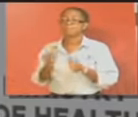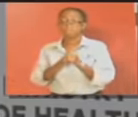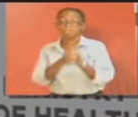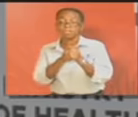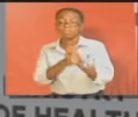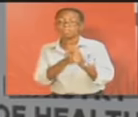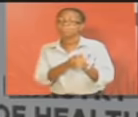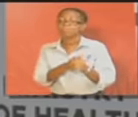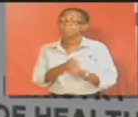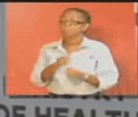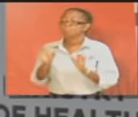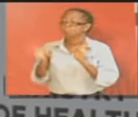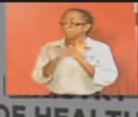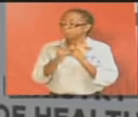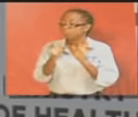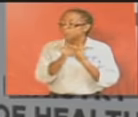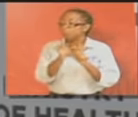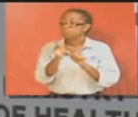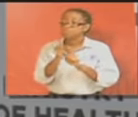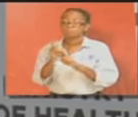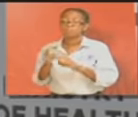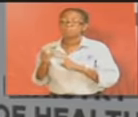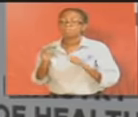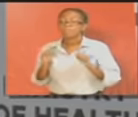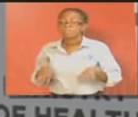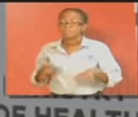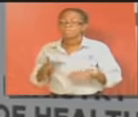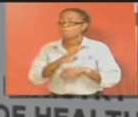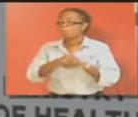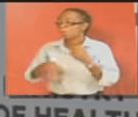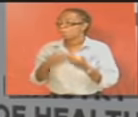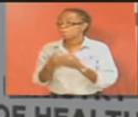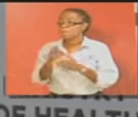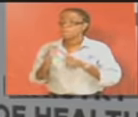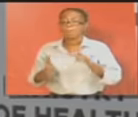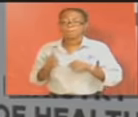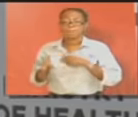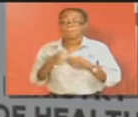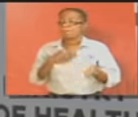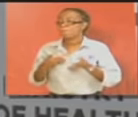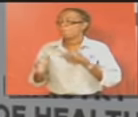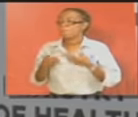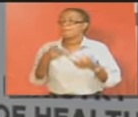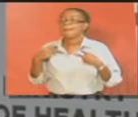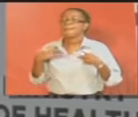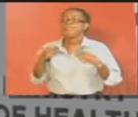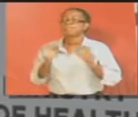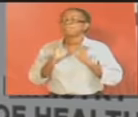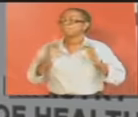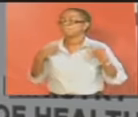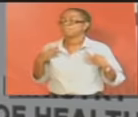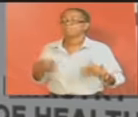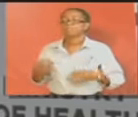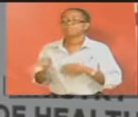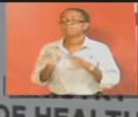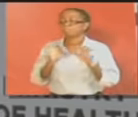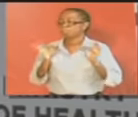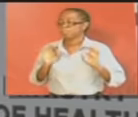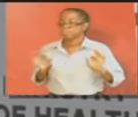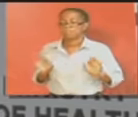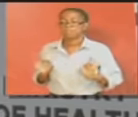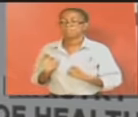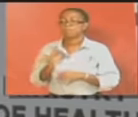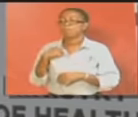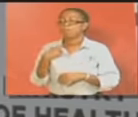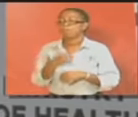been confirmed are also tested. And in so doing, we do note that that will increase our ability to pick up